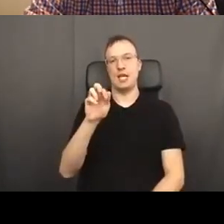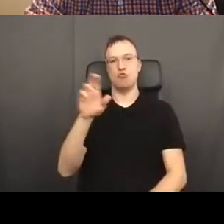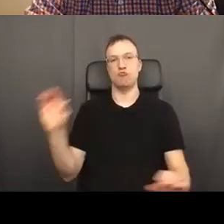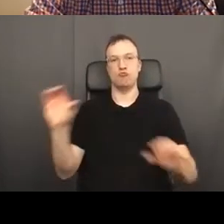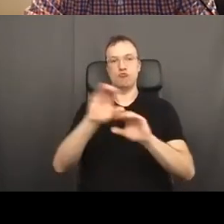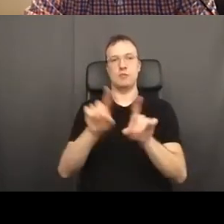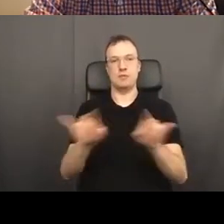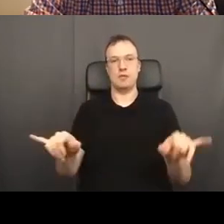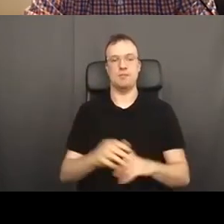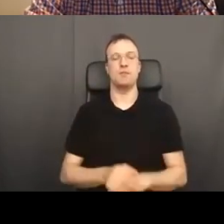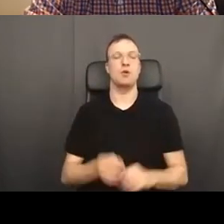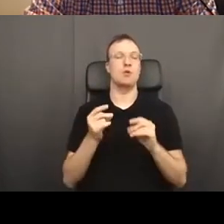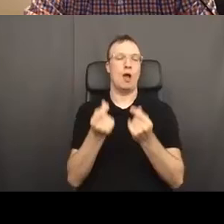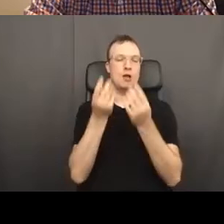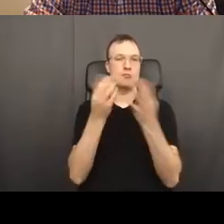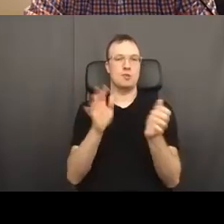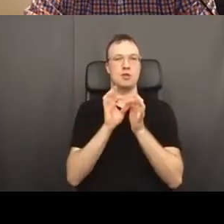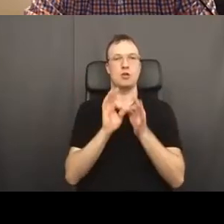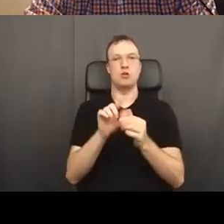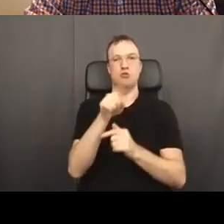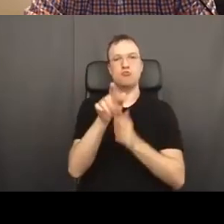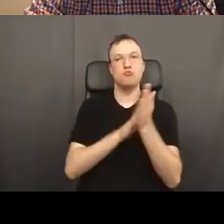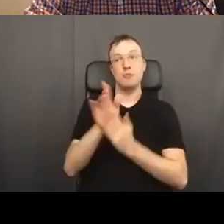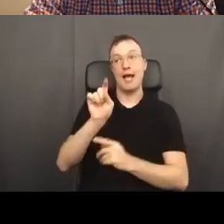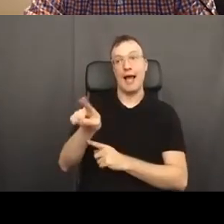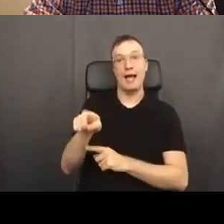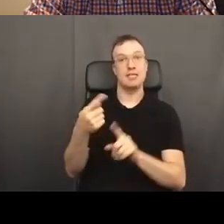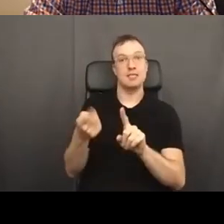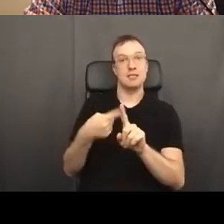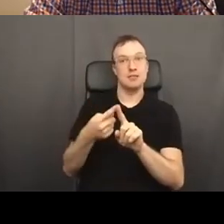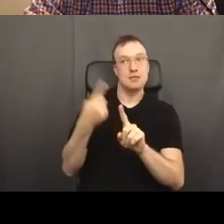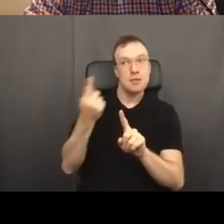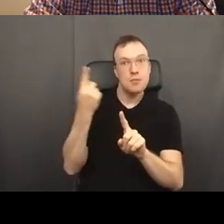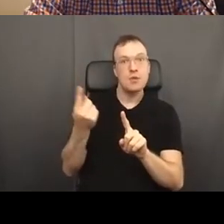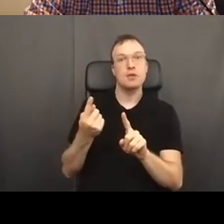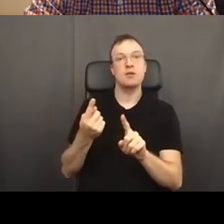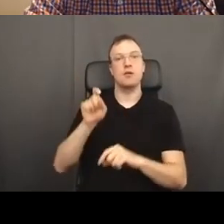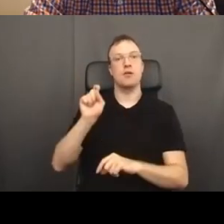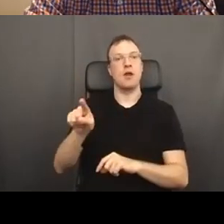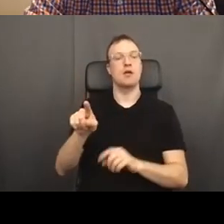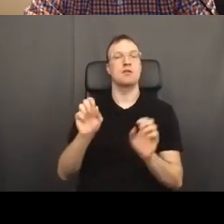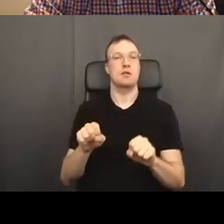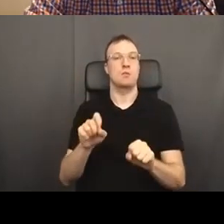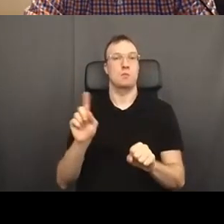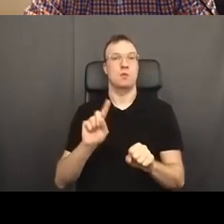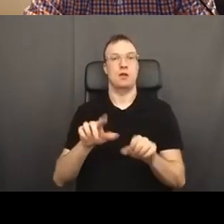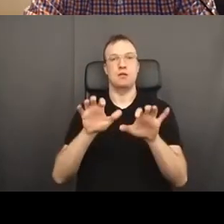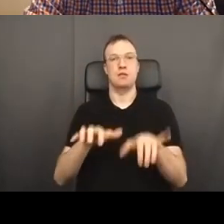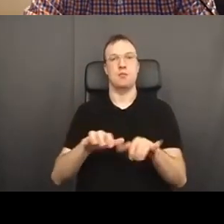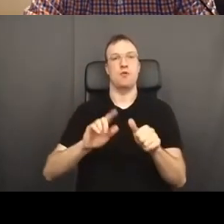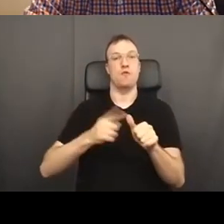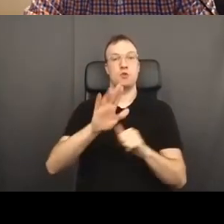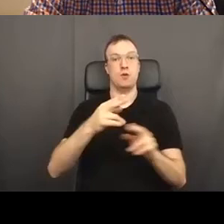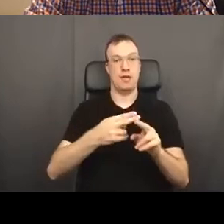Some very quick notes about how to ask questions tonight during the discussion. If you'd like to ask a question, please type first your